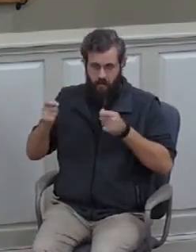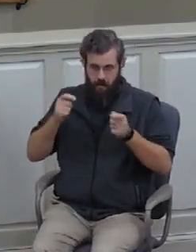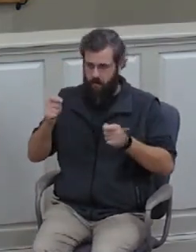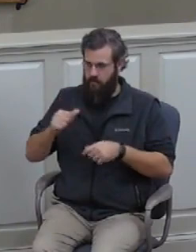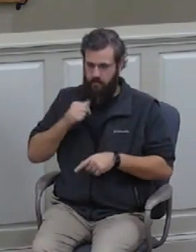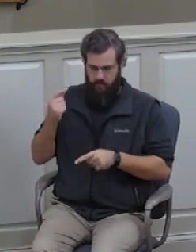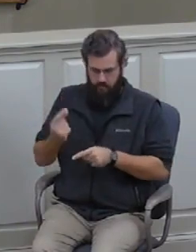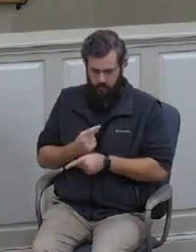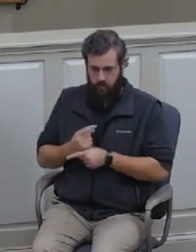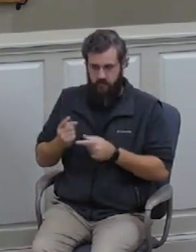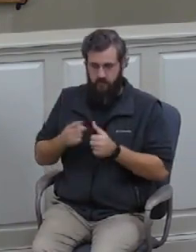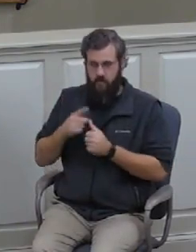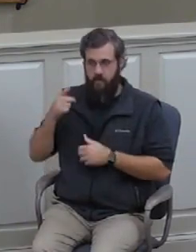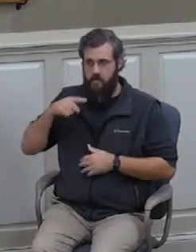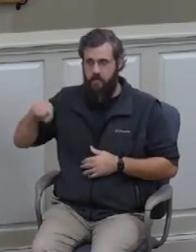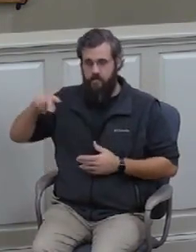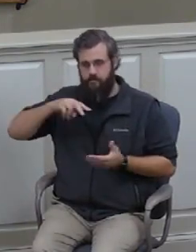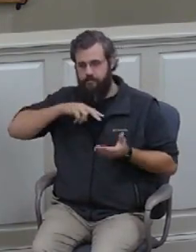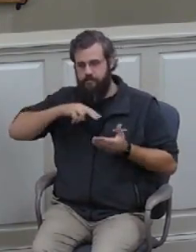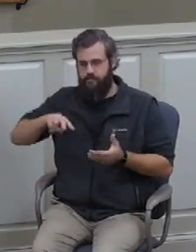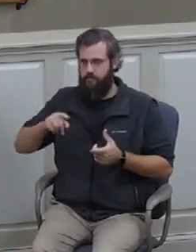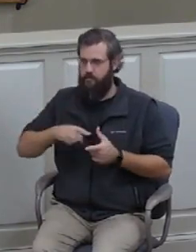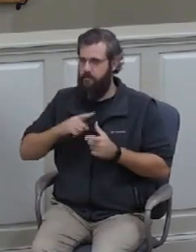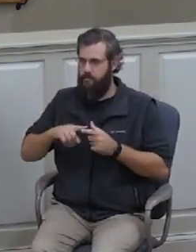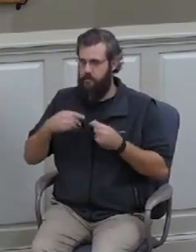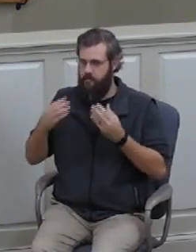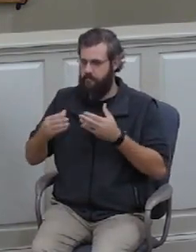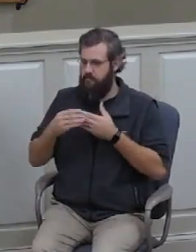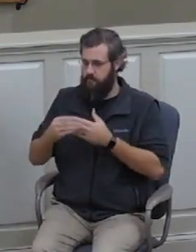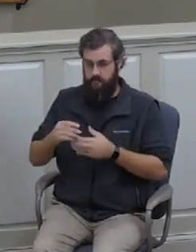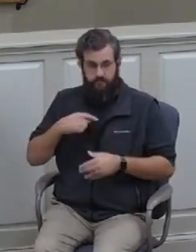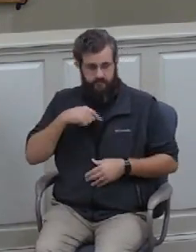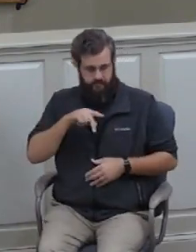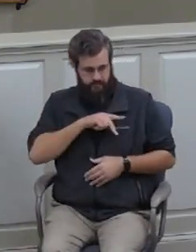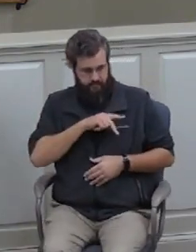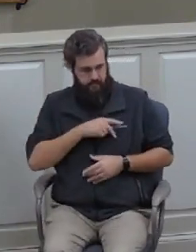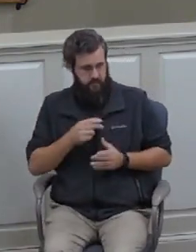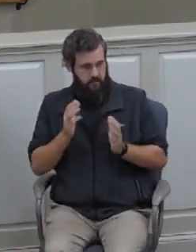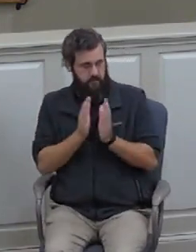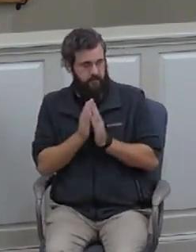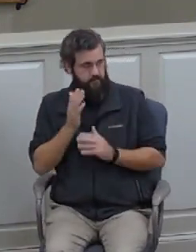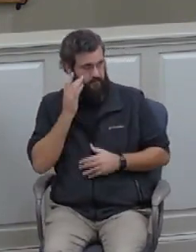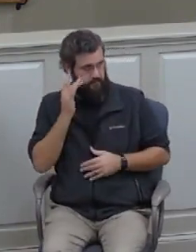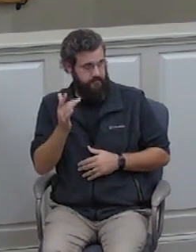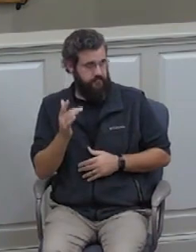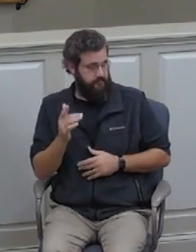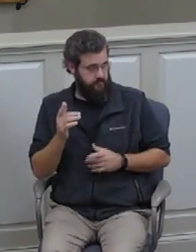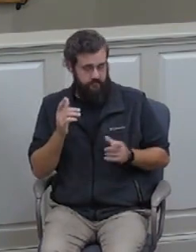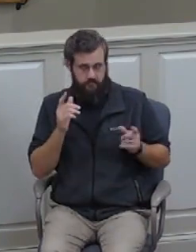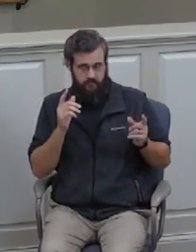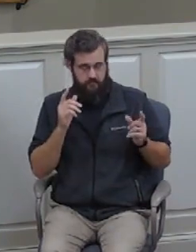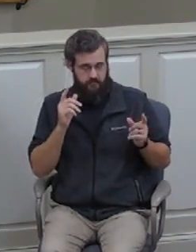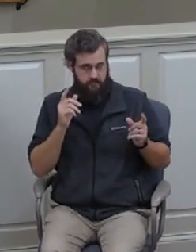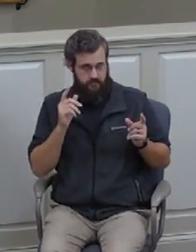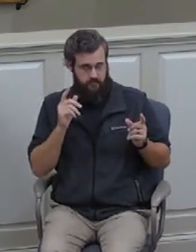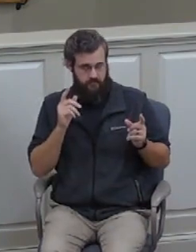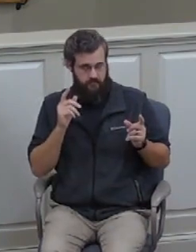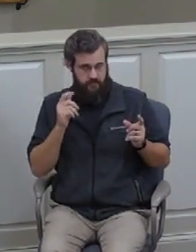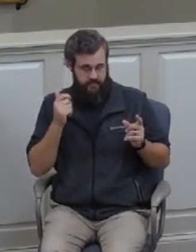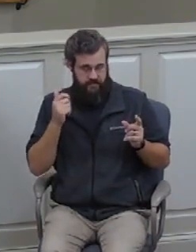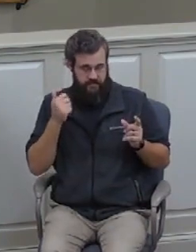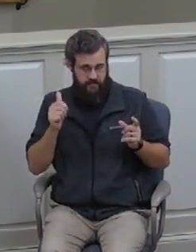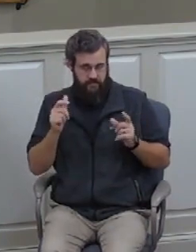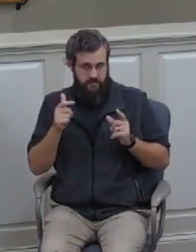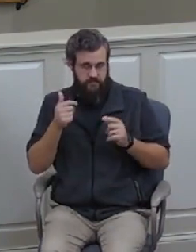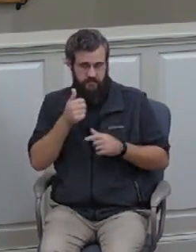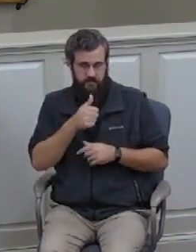and instruction, frankly, to do so. I was asking mostly to see if you had any input or